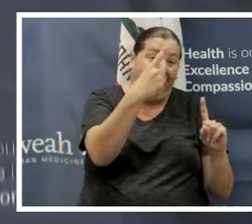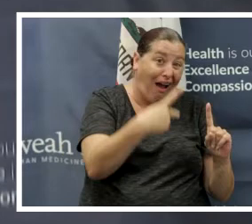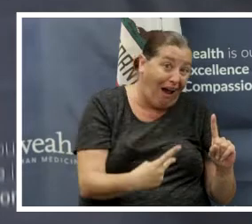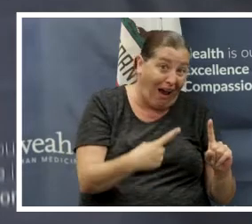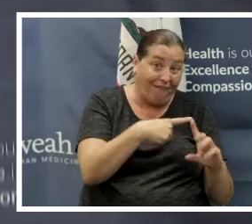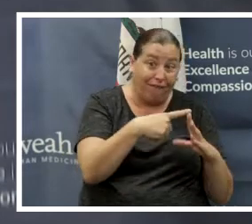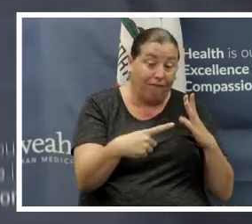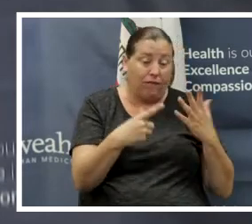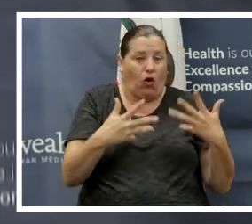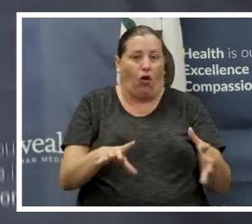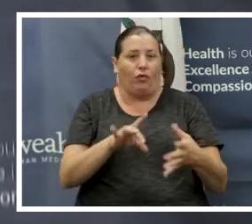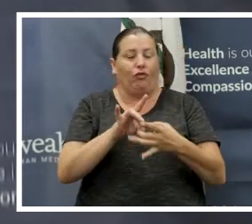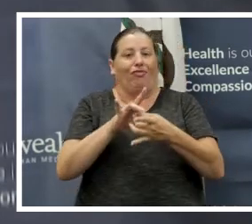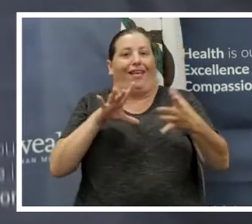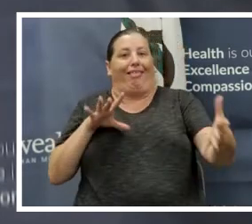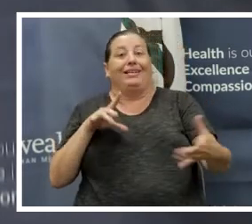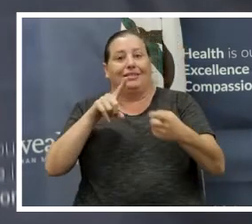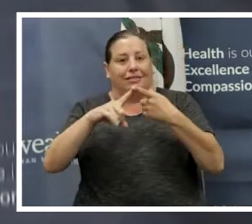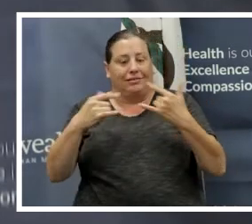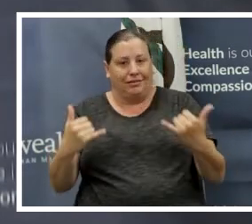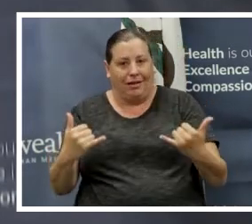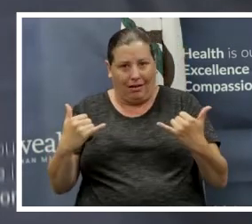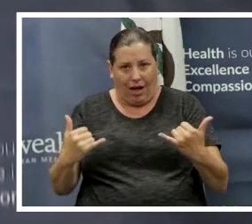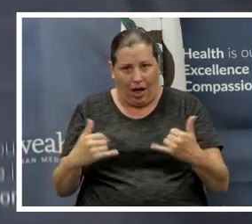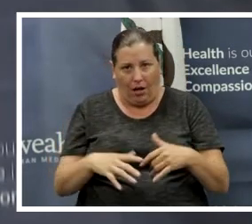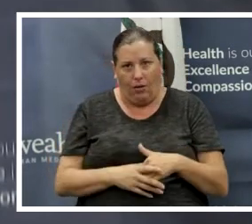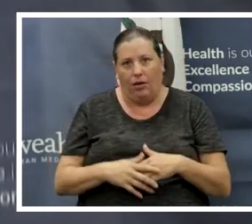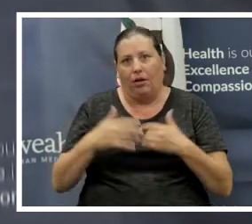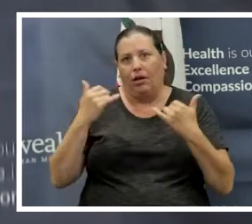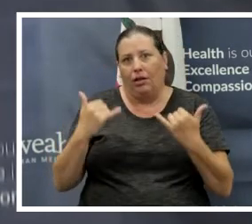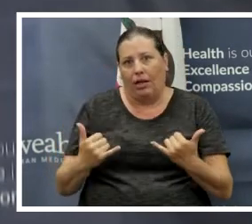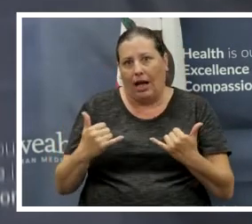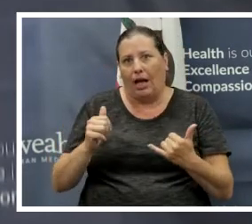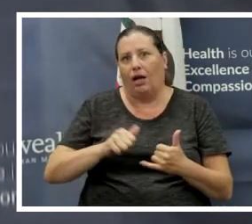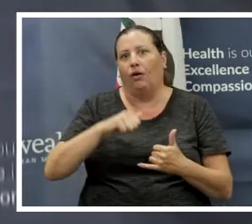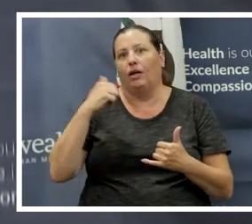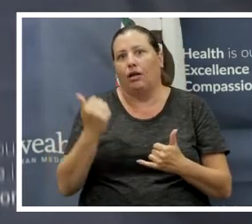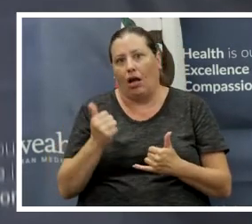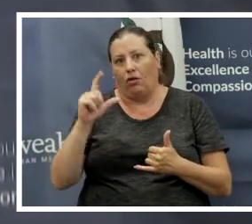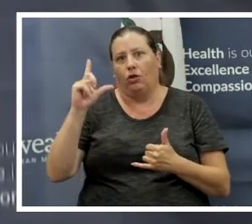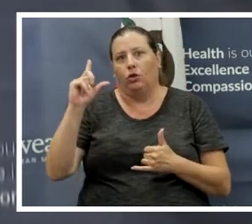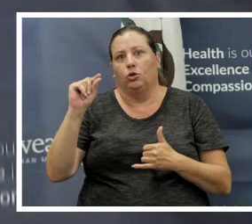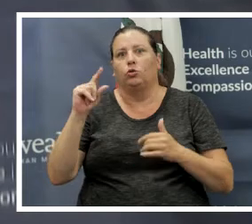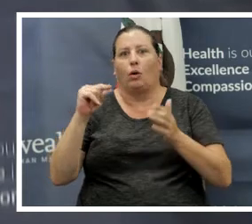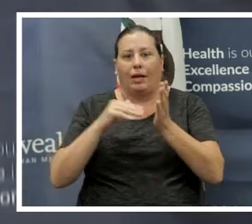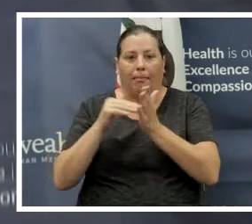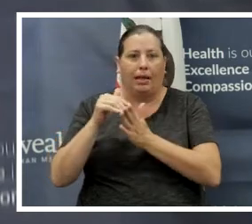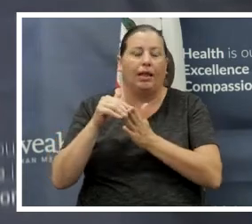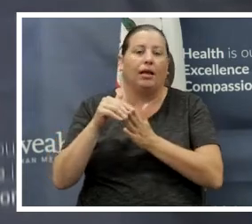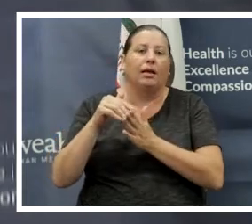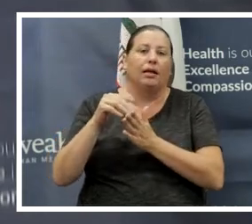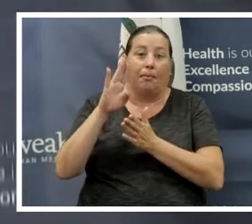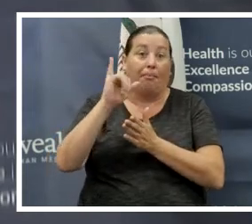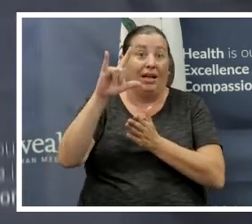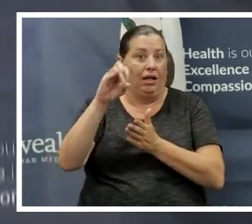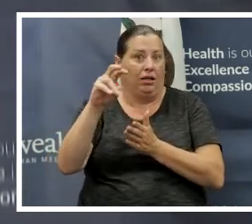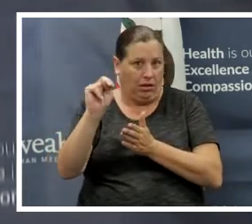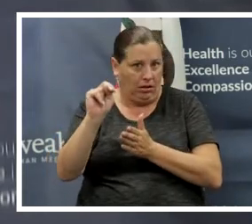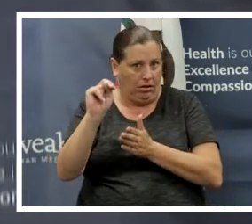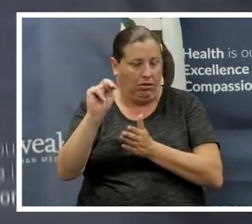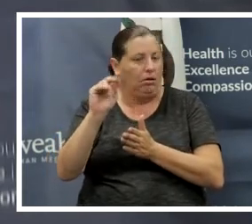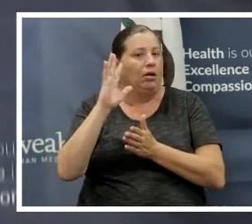been released up until now. Well, now another tranche of it, another $20 billion, is being made available